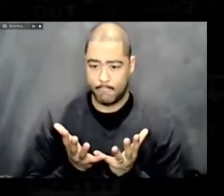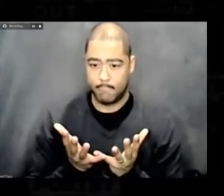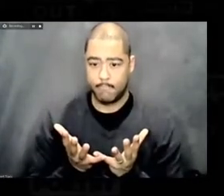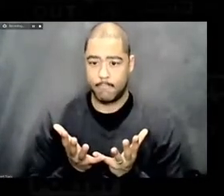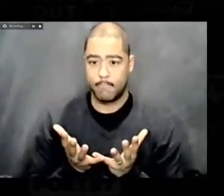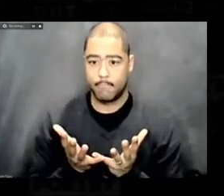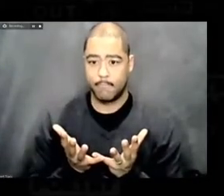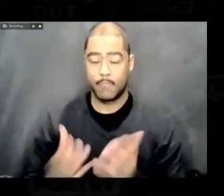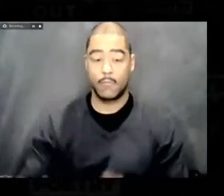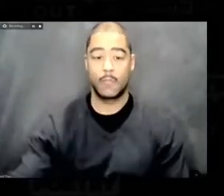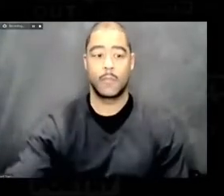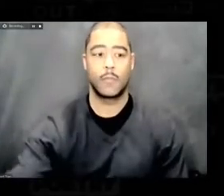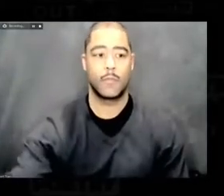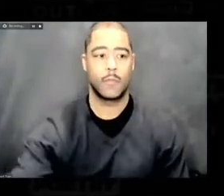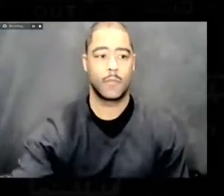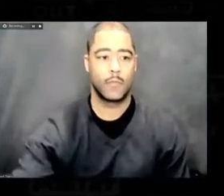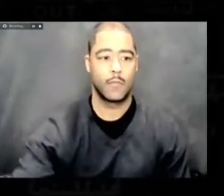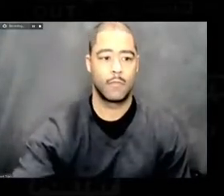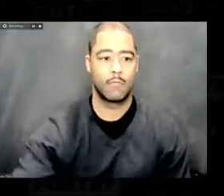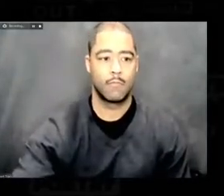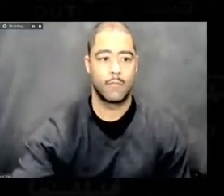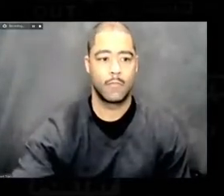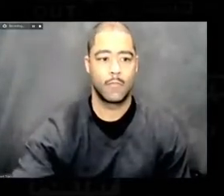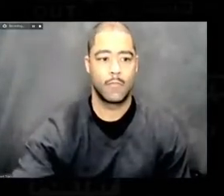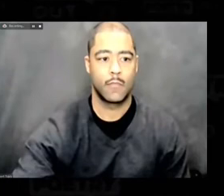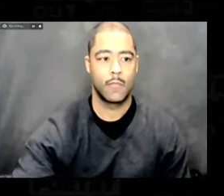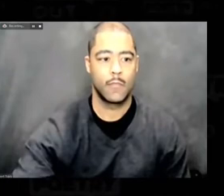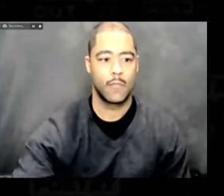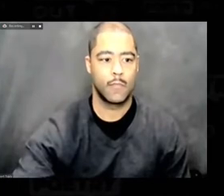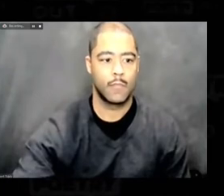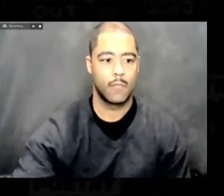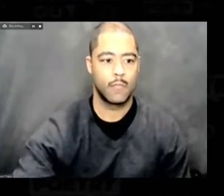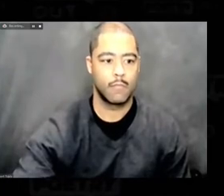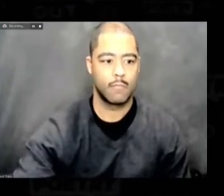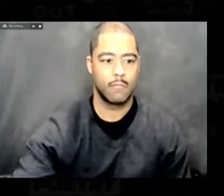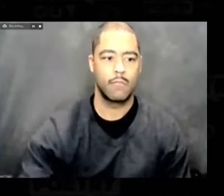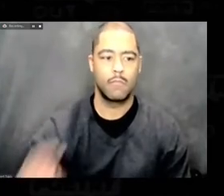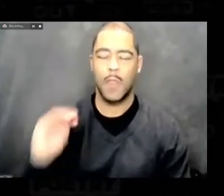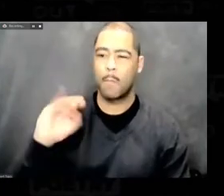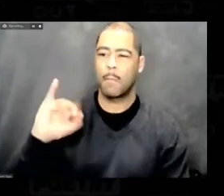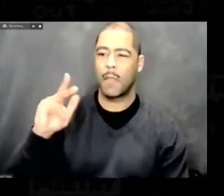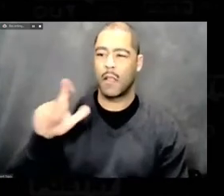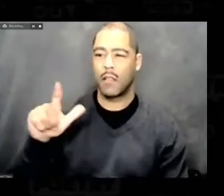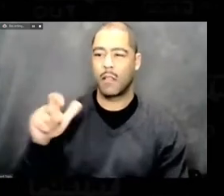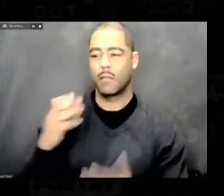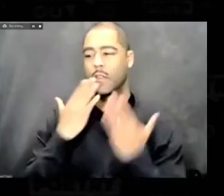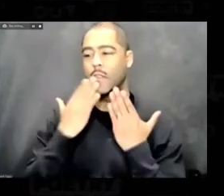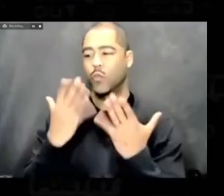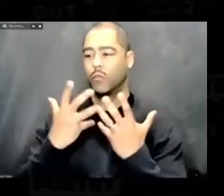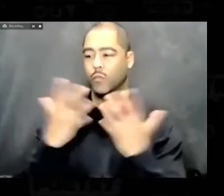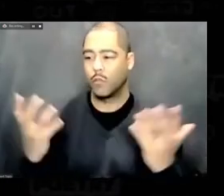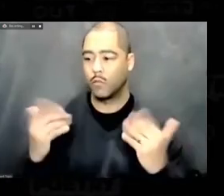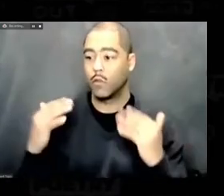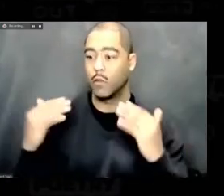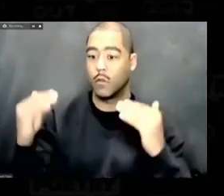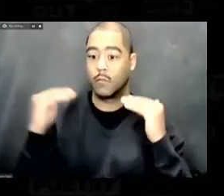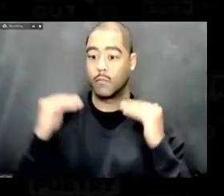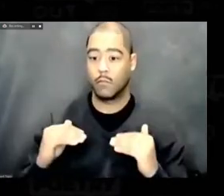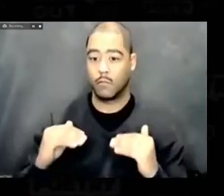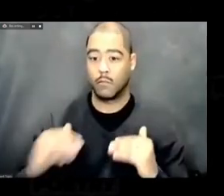Thank you so much, Michael, for that performance. Up next, please give it up for Kyla Nano.